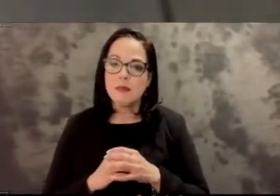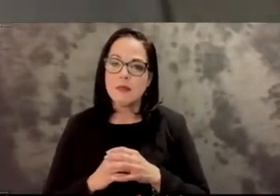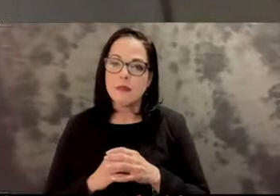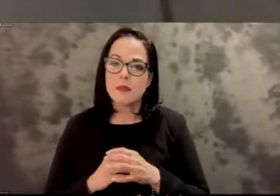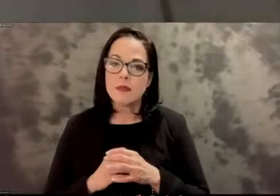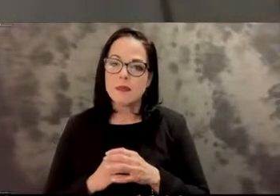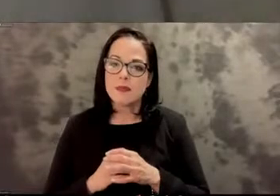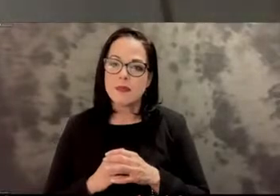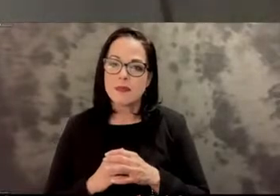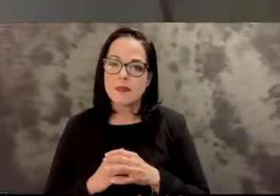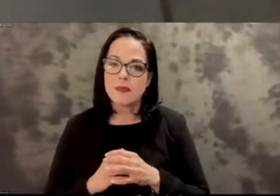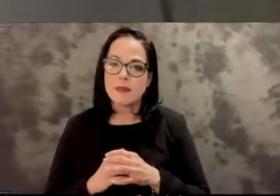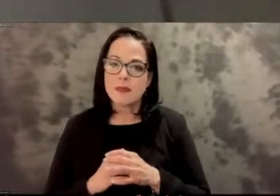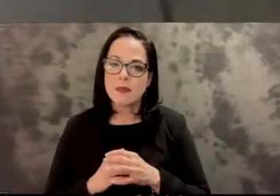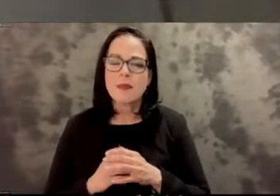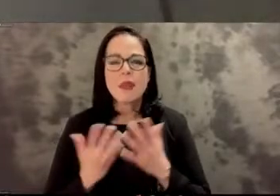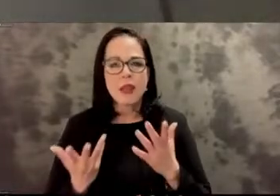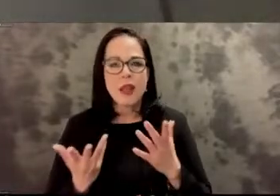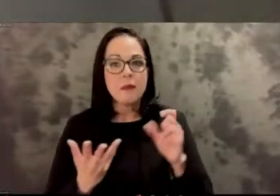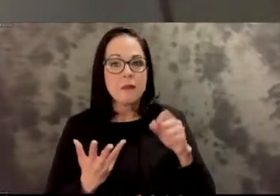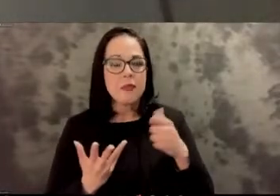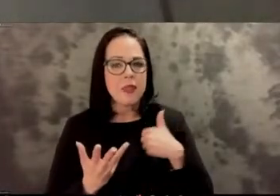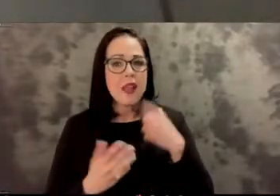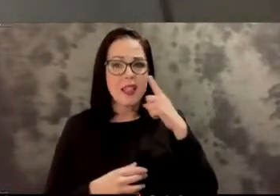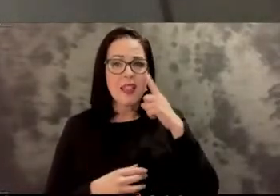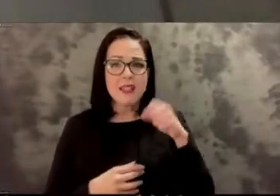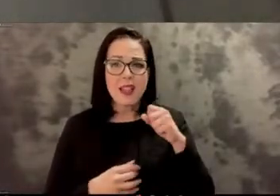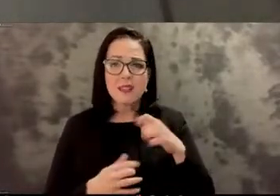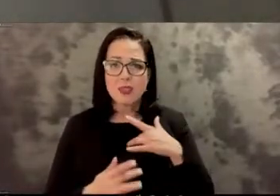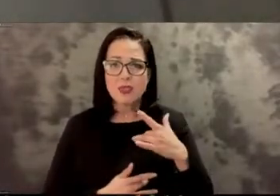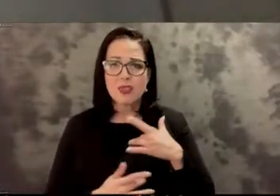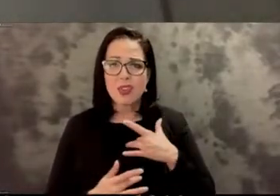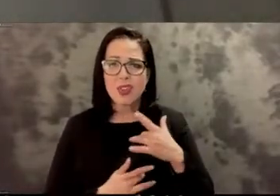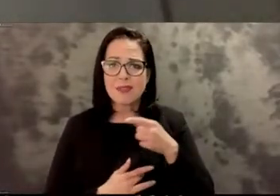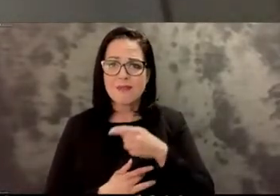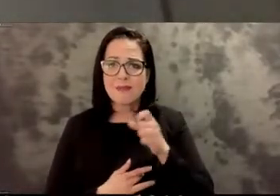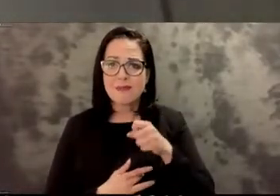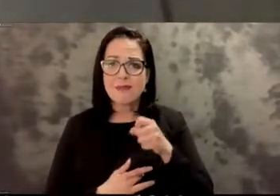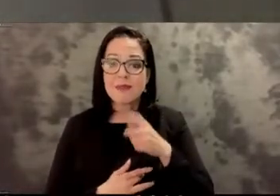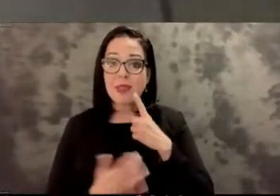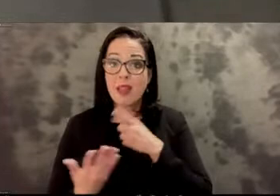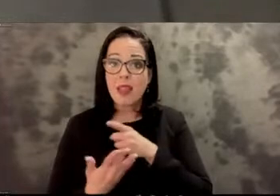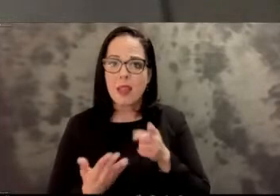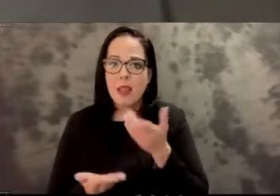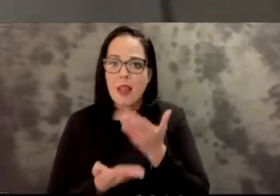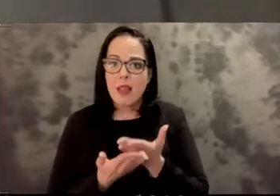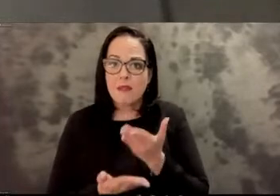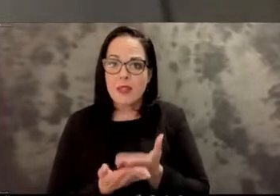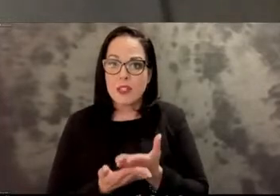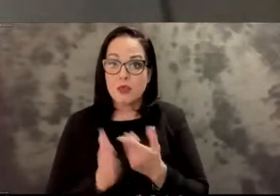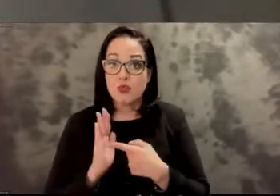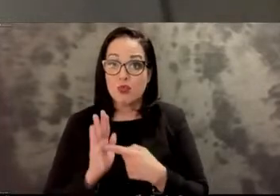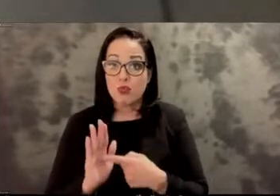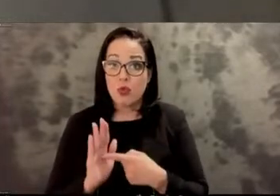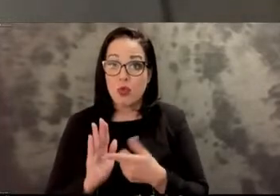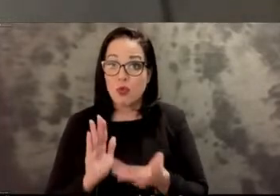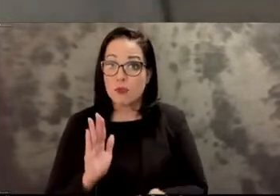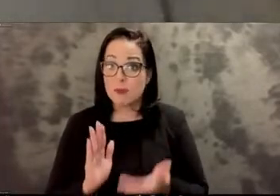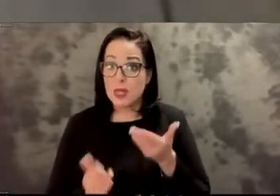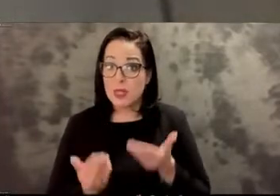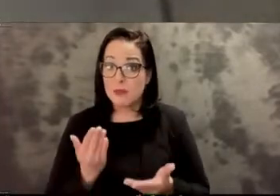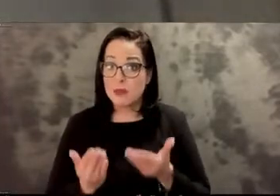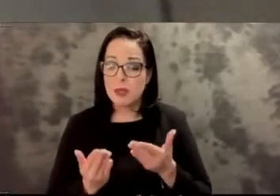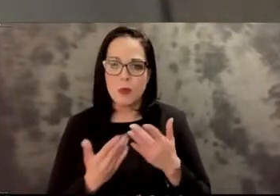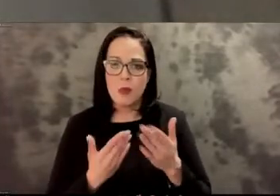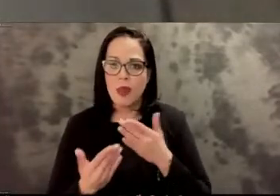Yeah, sorry. I do think it is concerning because I think that even though evidence may show whatever